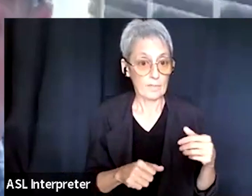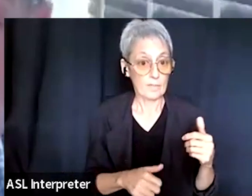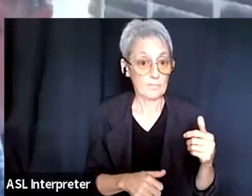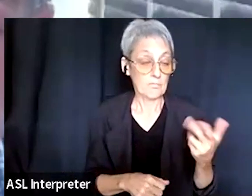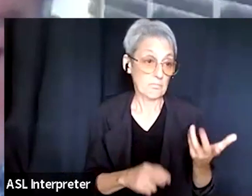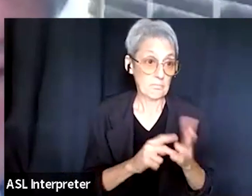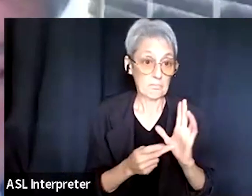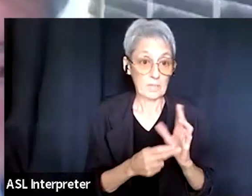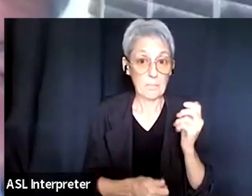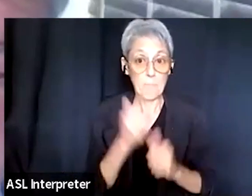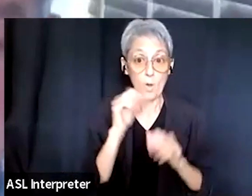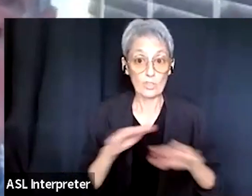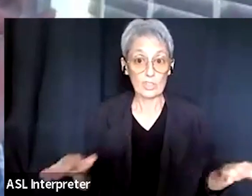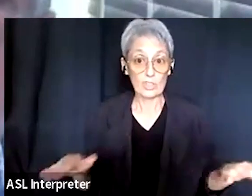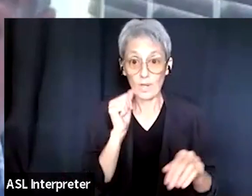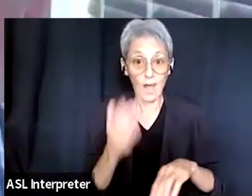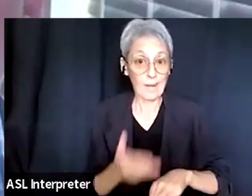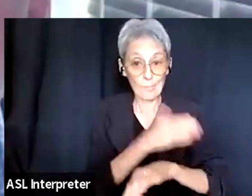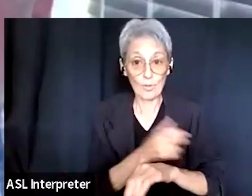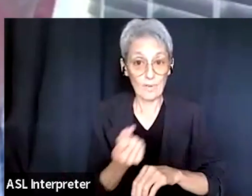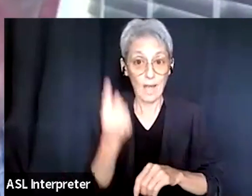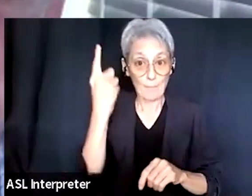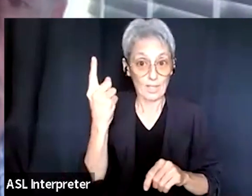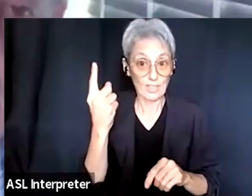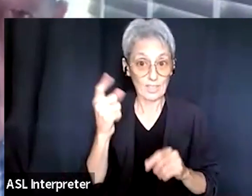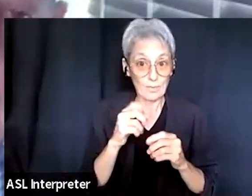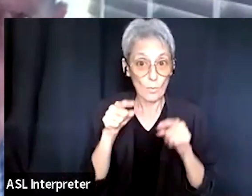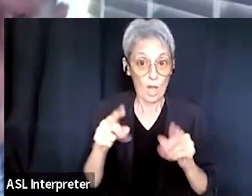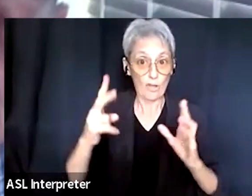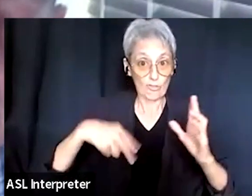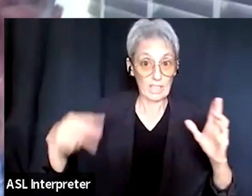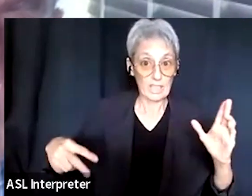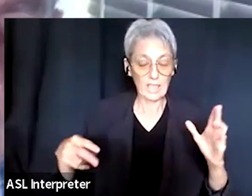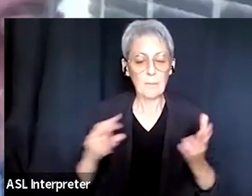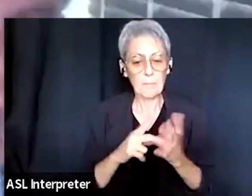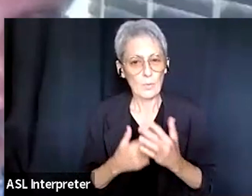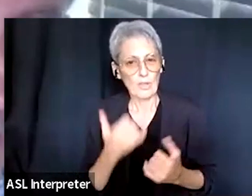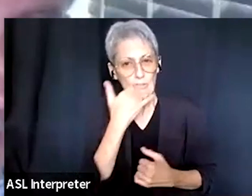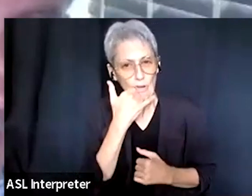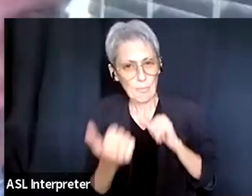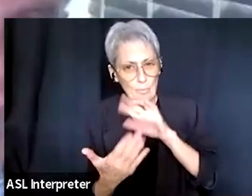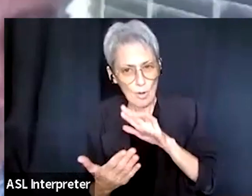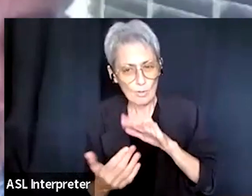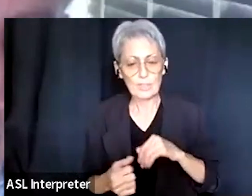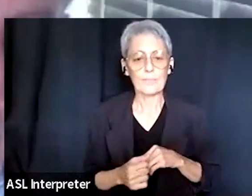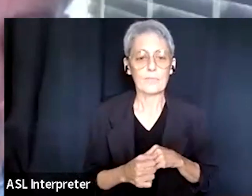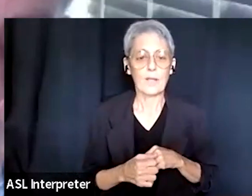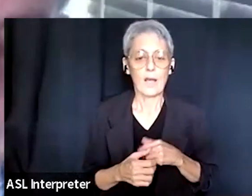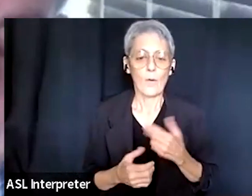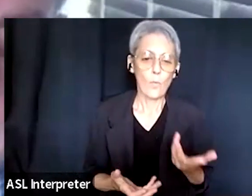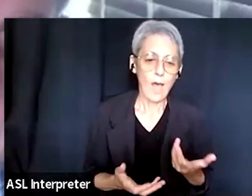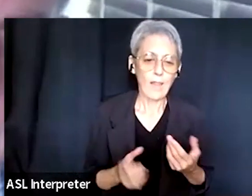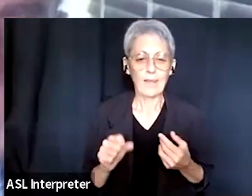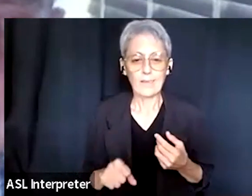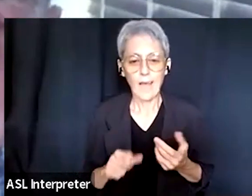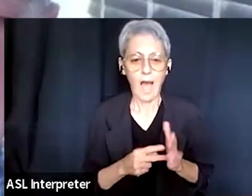their reading comprehension, then we're doing something wrong. So yeah, I mean, it's an